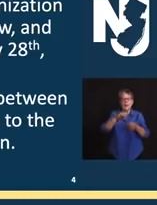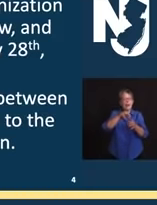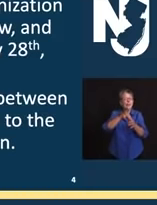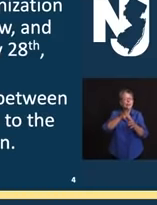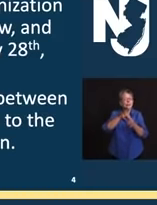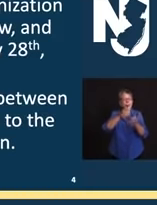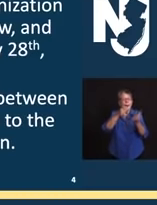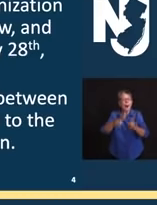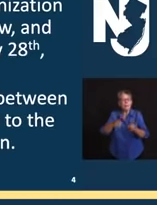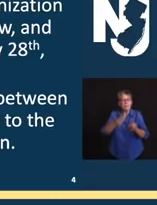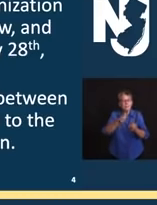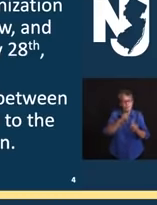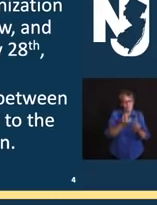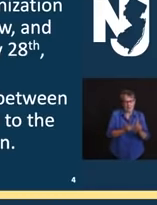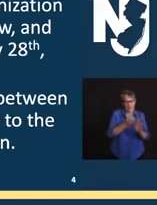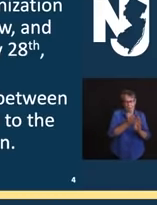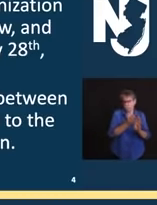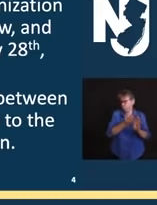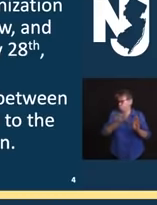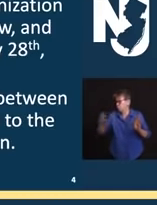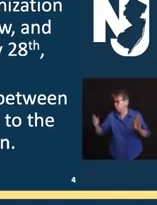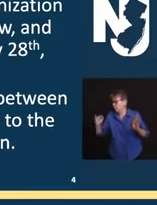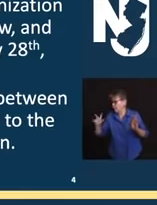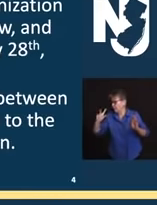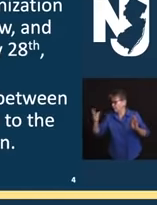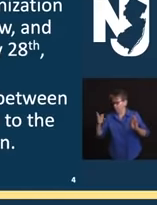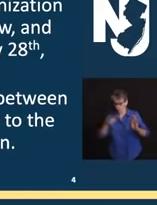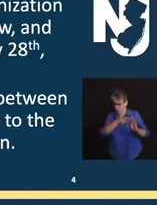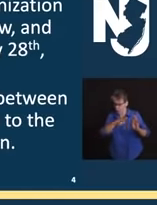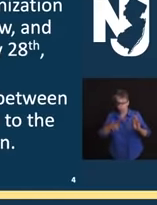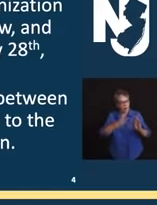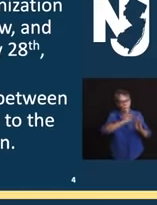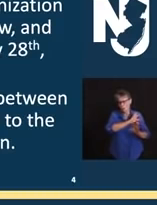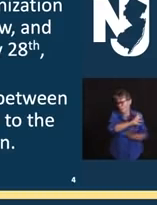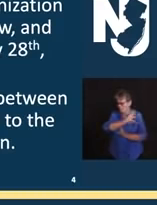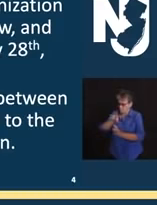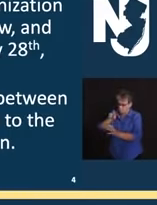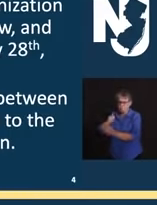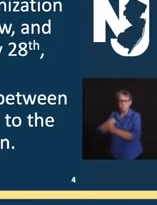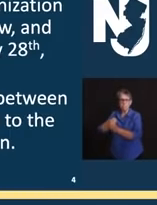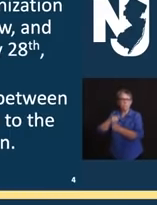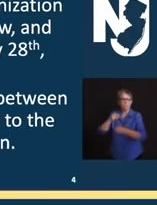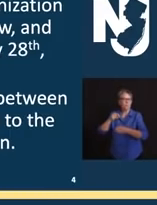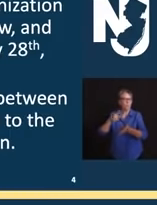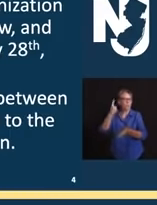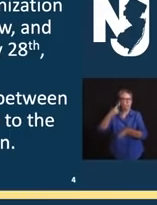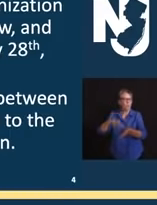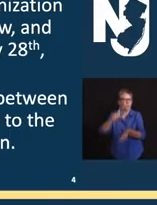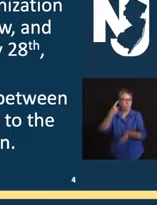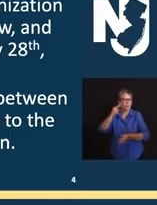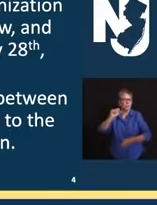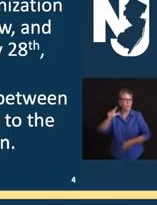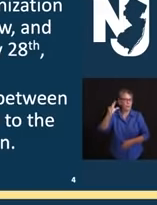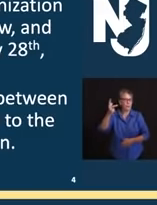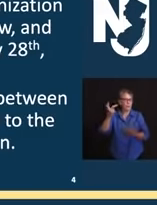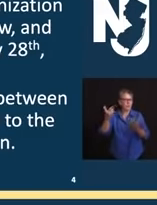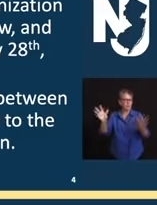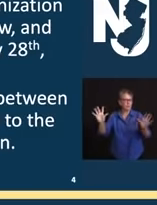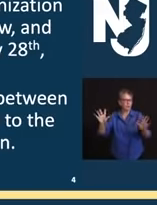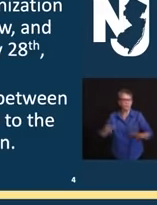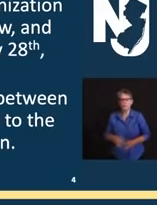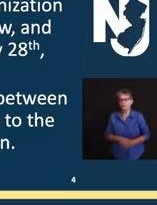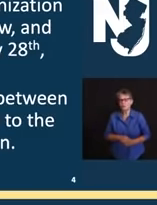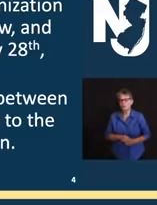and frankly the cost and logistical challenges of all mail-in voting, this is also a prudent and necessary step.